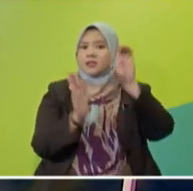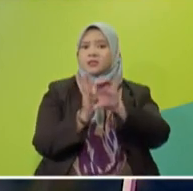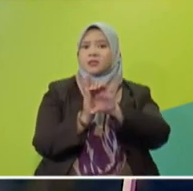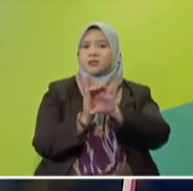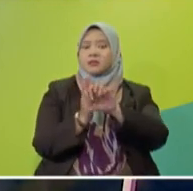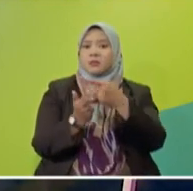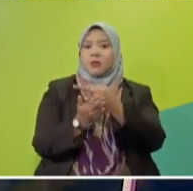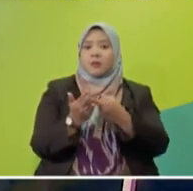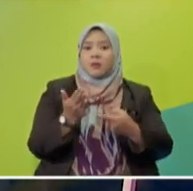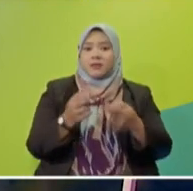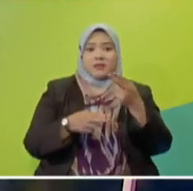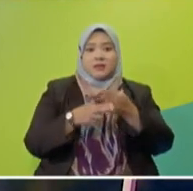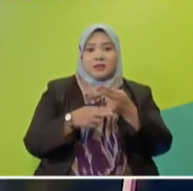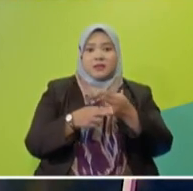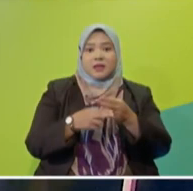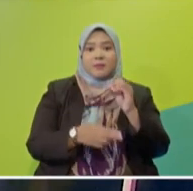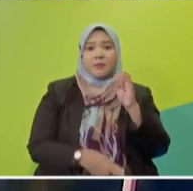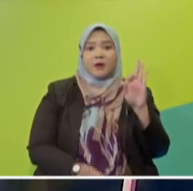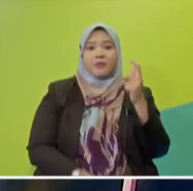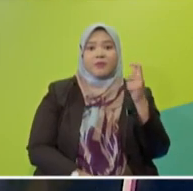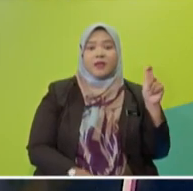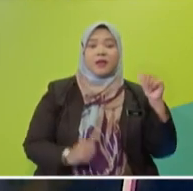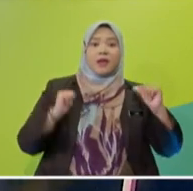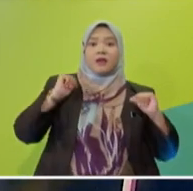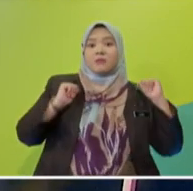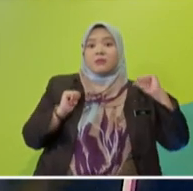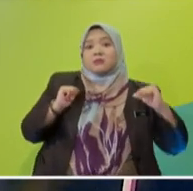what's the last picture, Moniz?